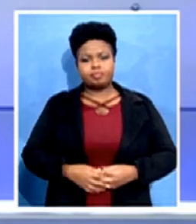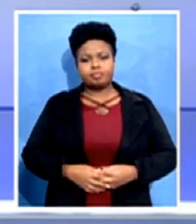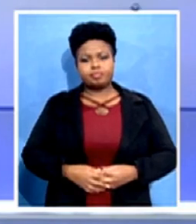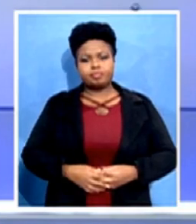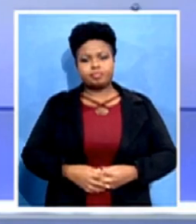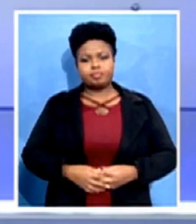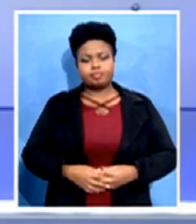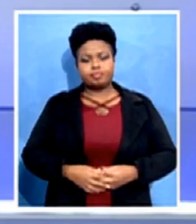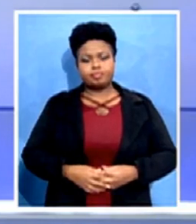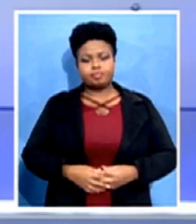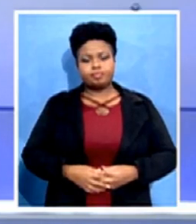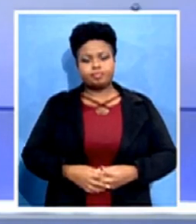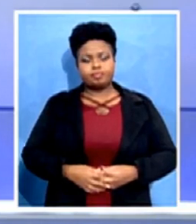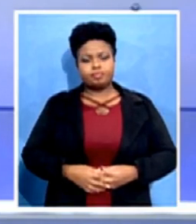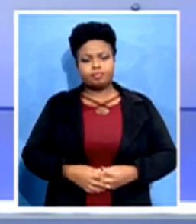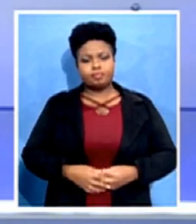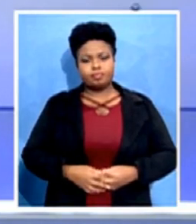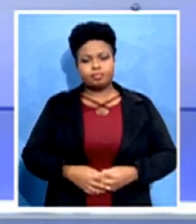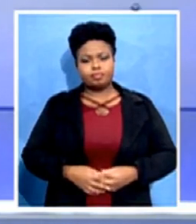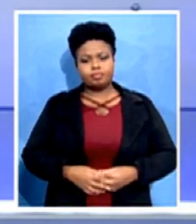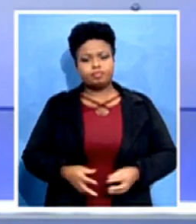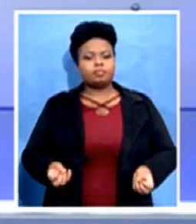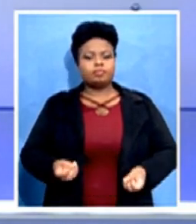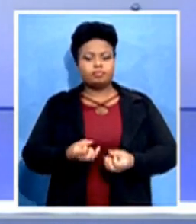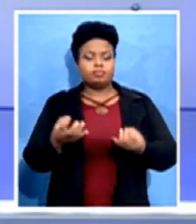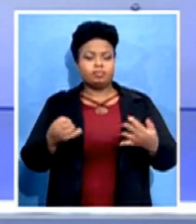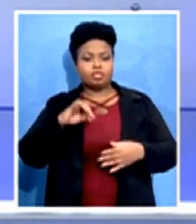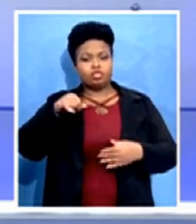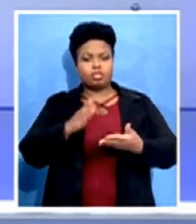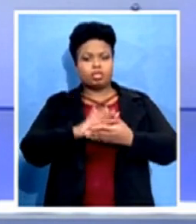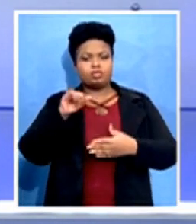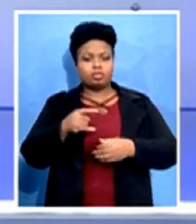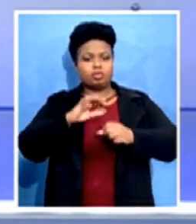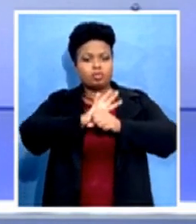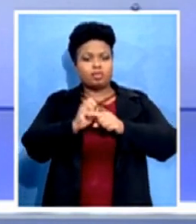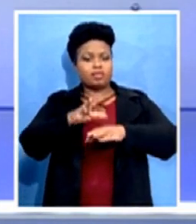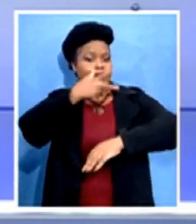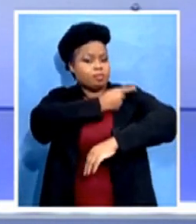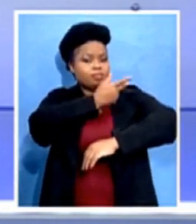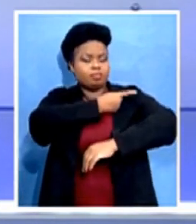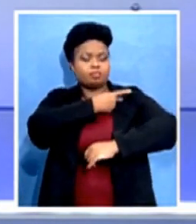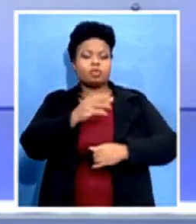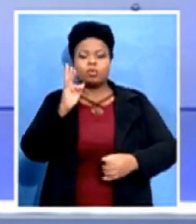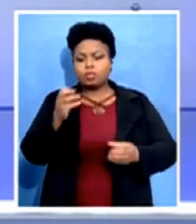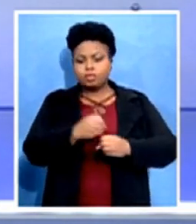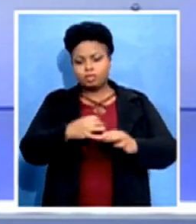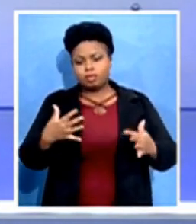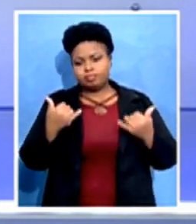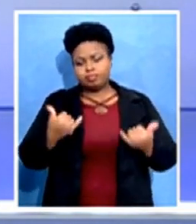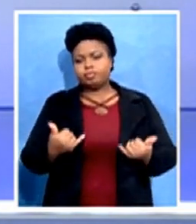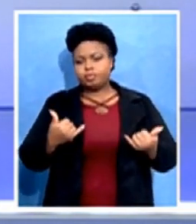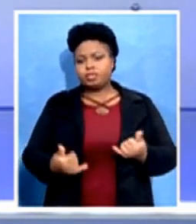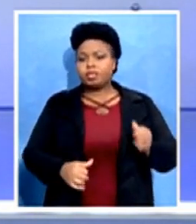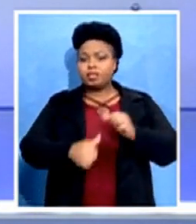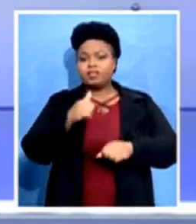The rollout of the Johnson & Johnson coronavirus vaccine is due to begin today. The first batch of 80,000 doses arrived